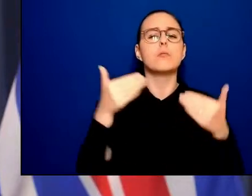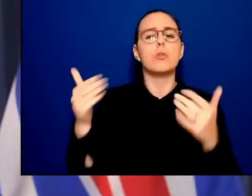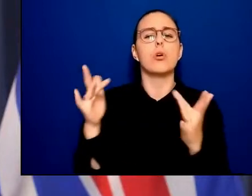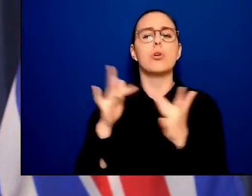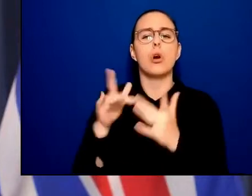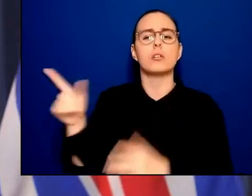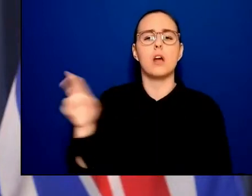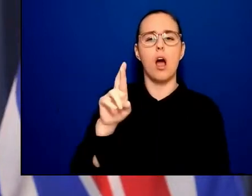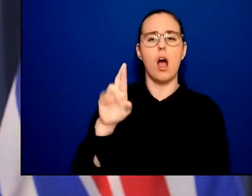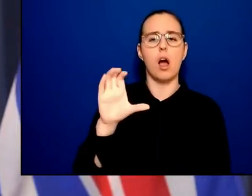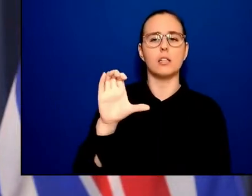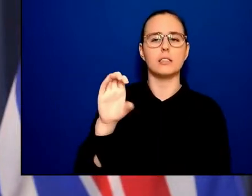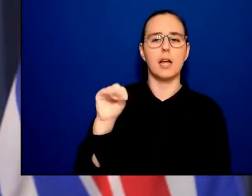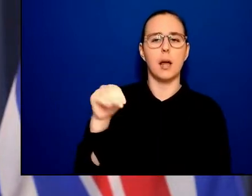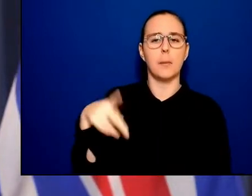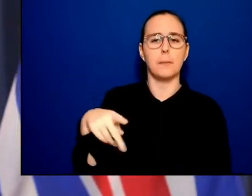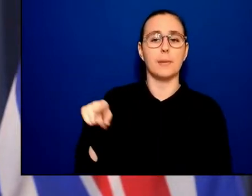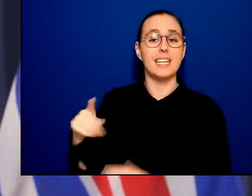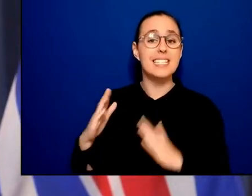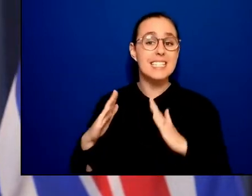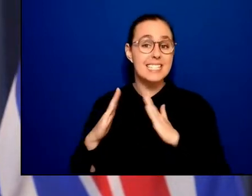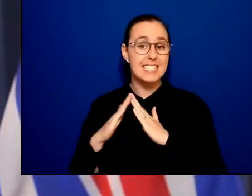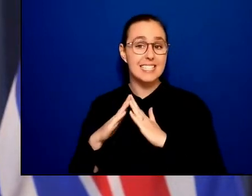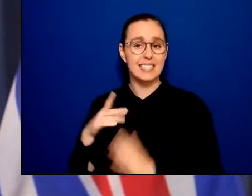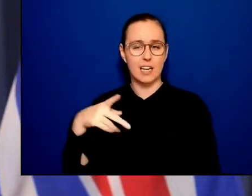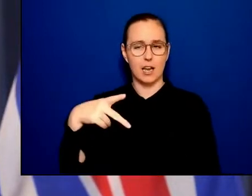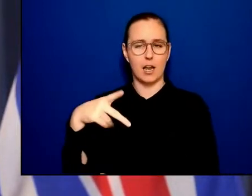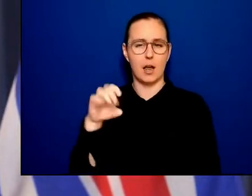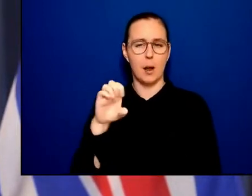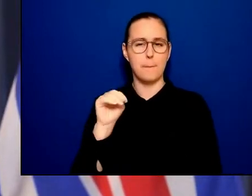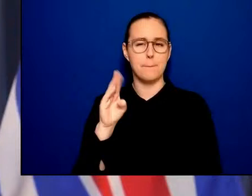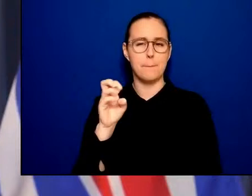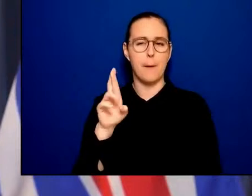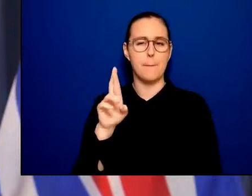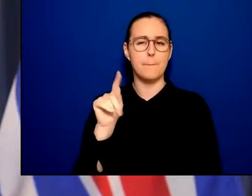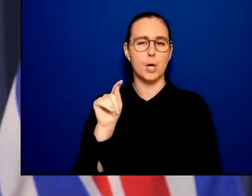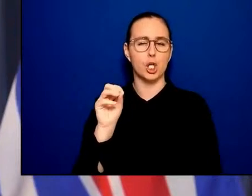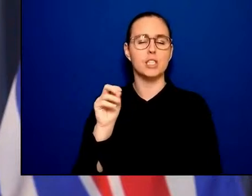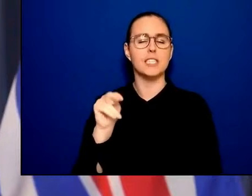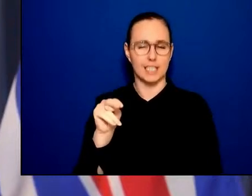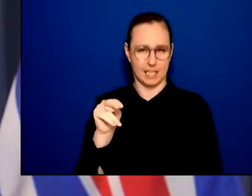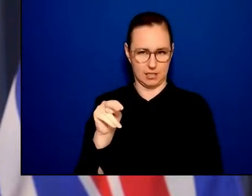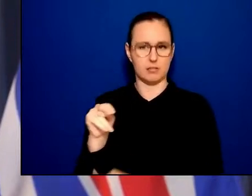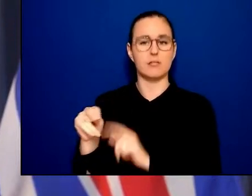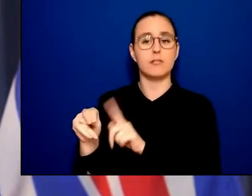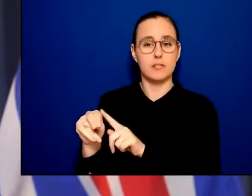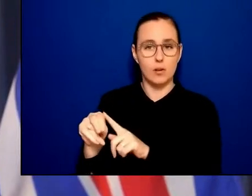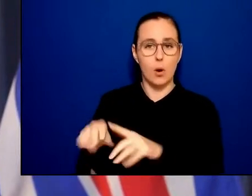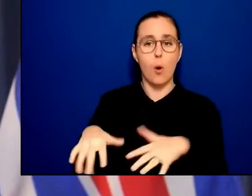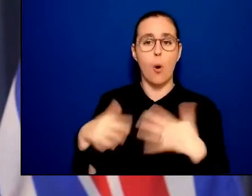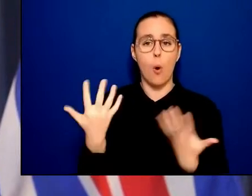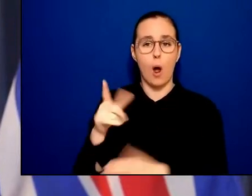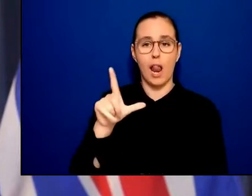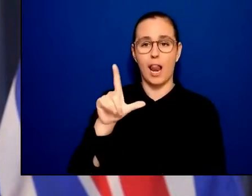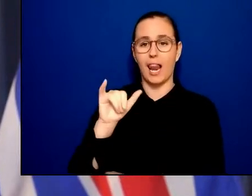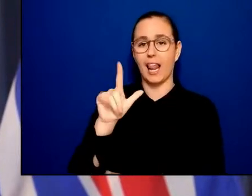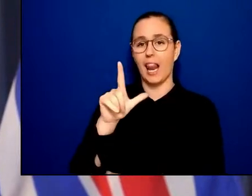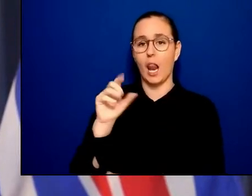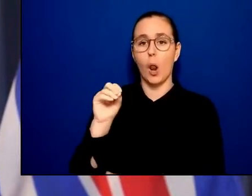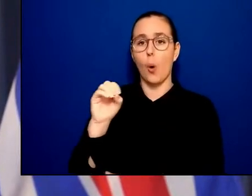Today, we're providing an update on our response to the significant flooding and mudslides we're seeing across the southern half of the